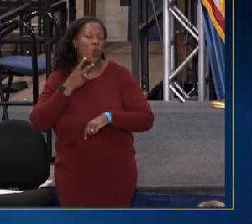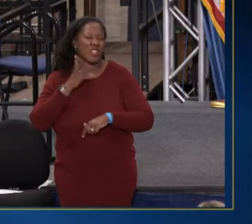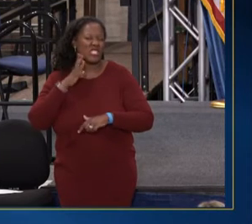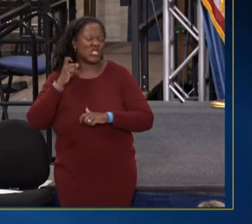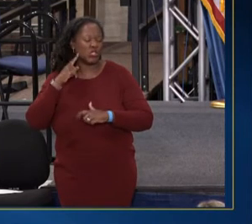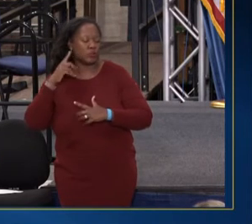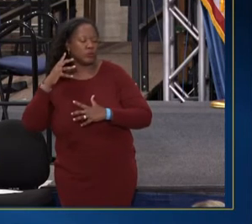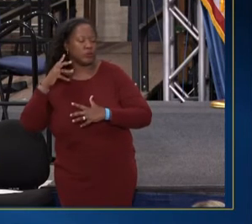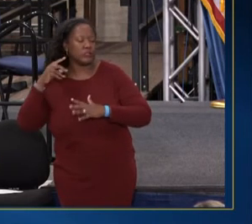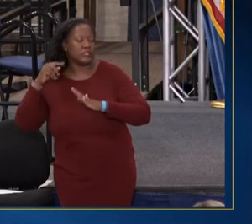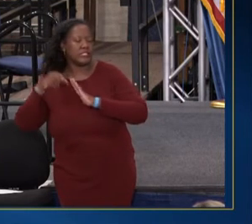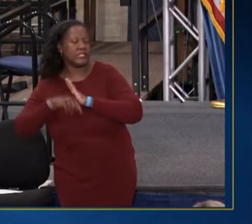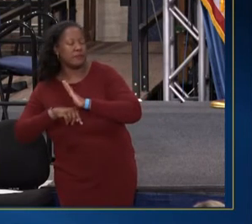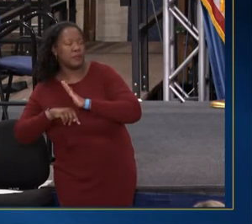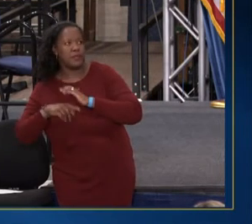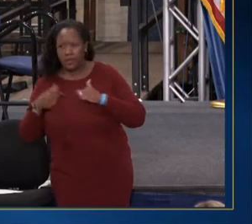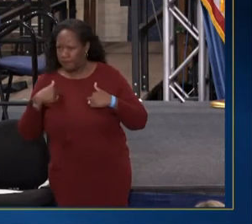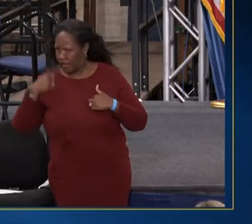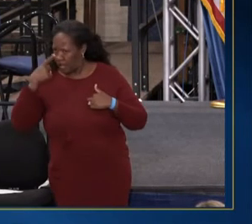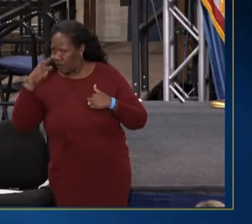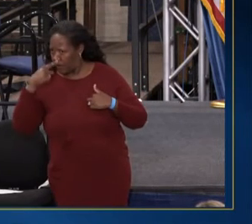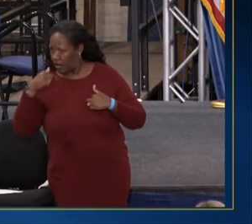Although it's not a bad one, right? I wouldn't mind keeping it.